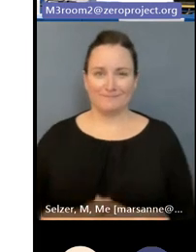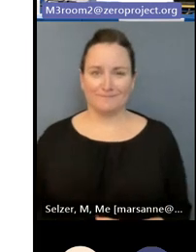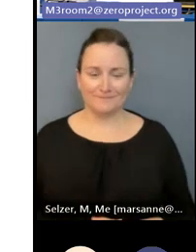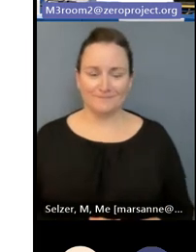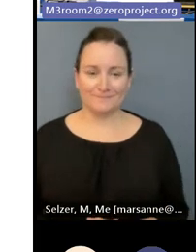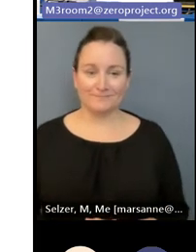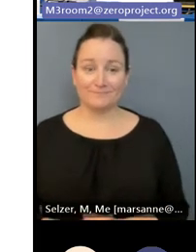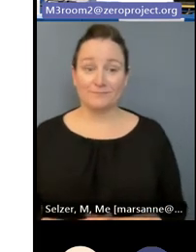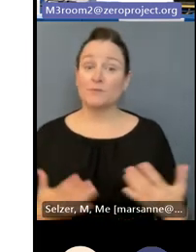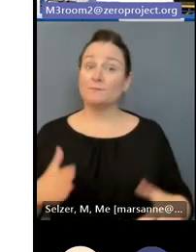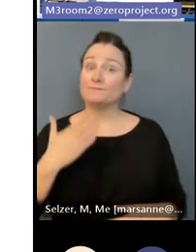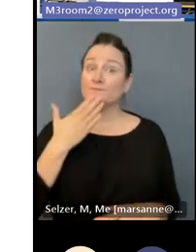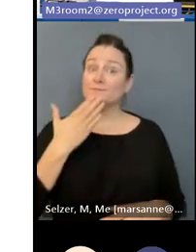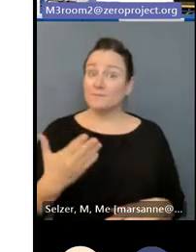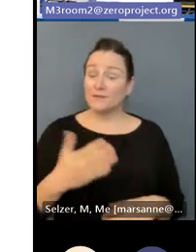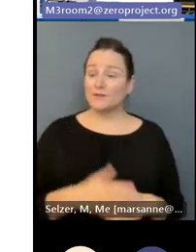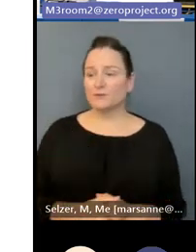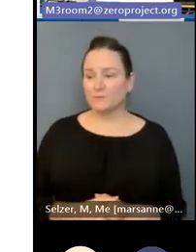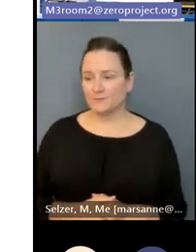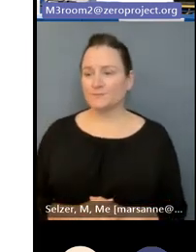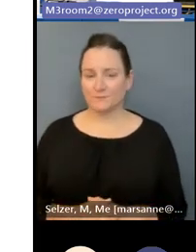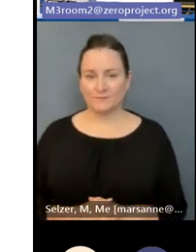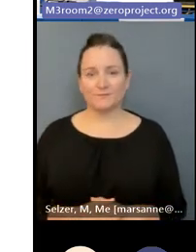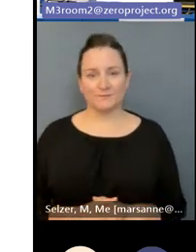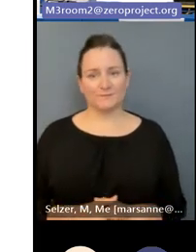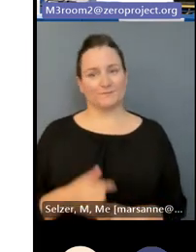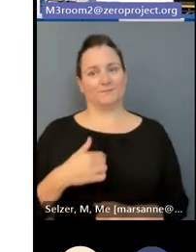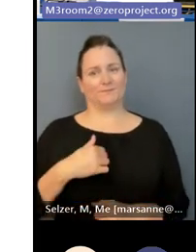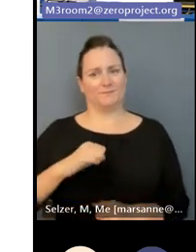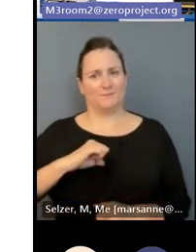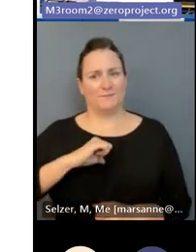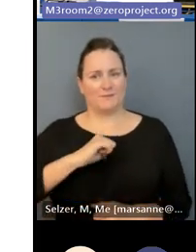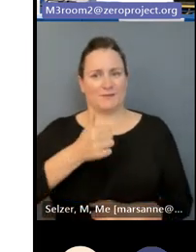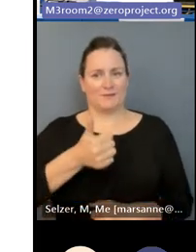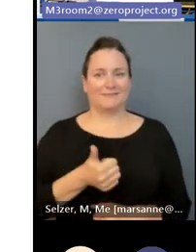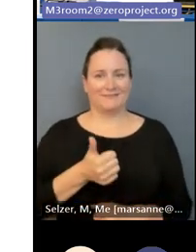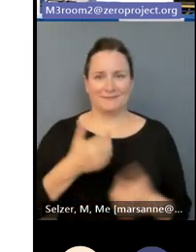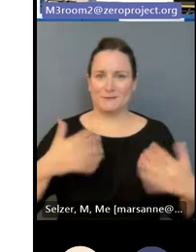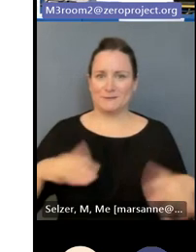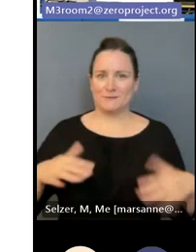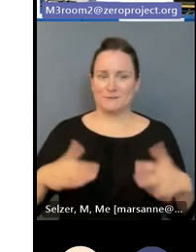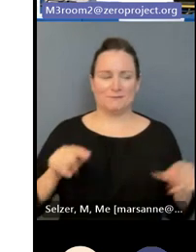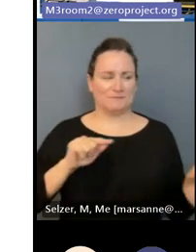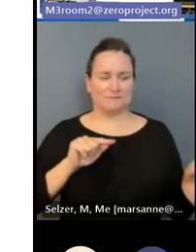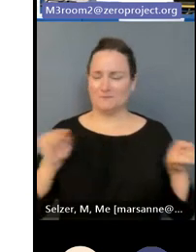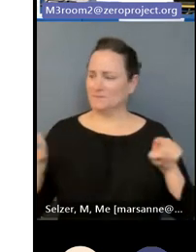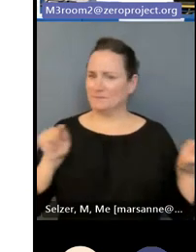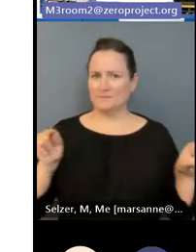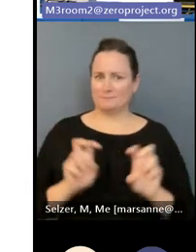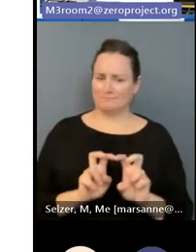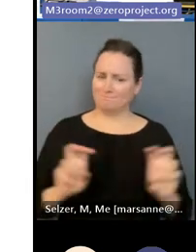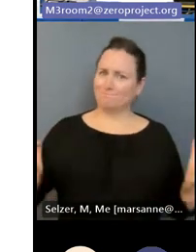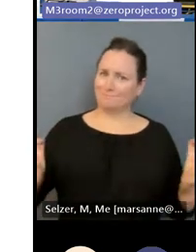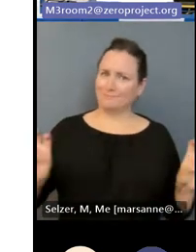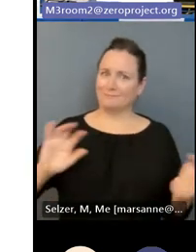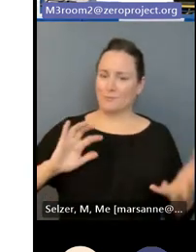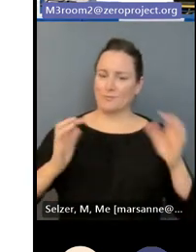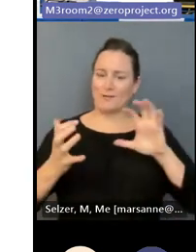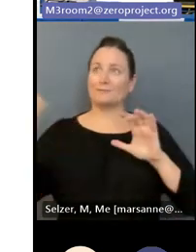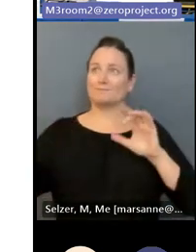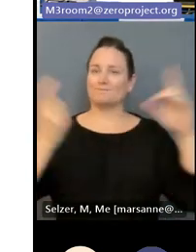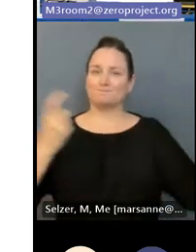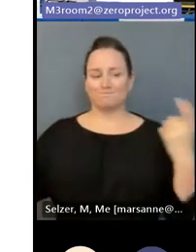Wadi. So, yeah, I'm really proud that we're having such an international round here. That's really great.